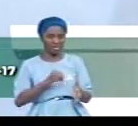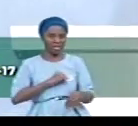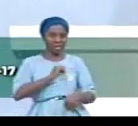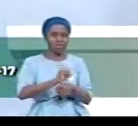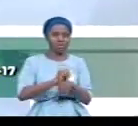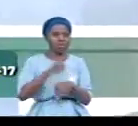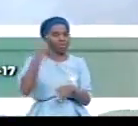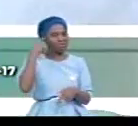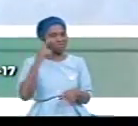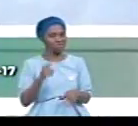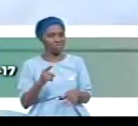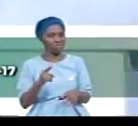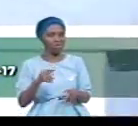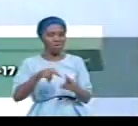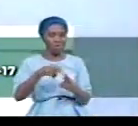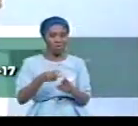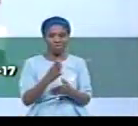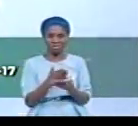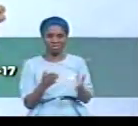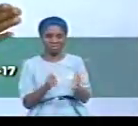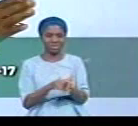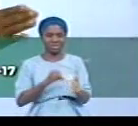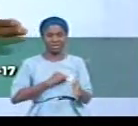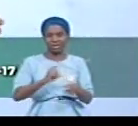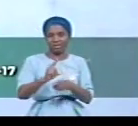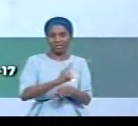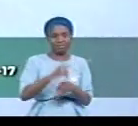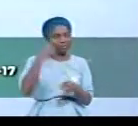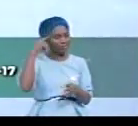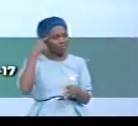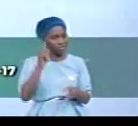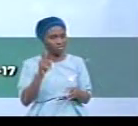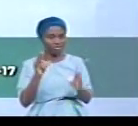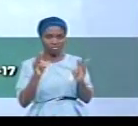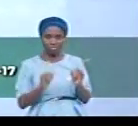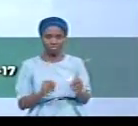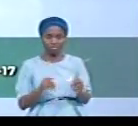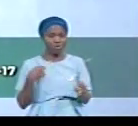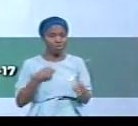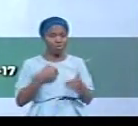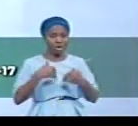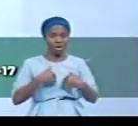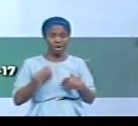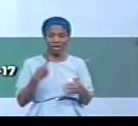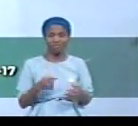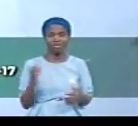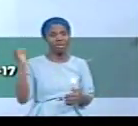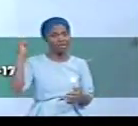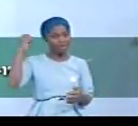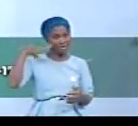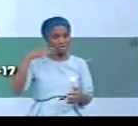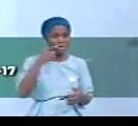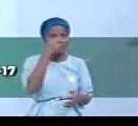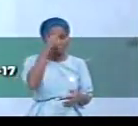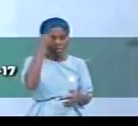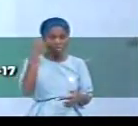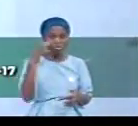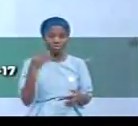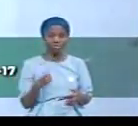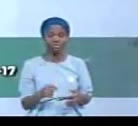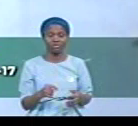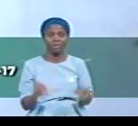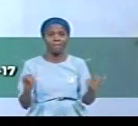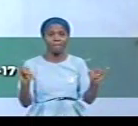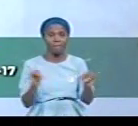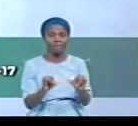I labored for. We have the grace because of the measure of